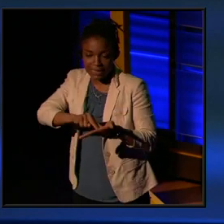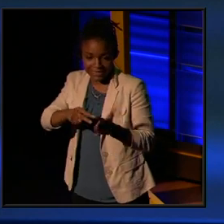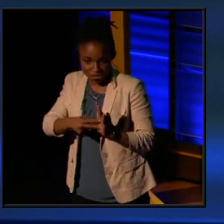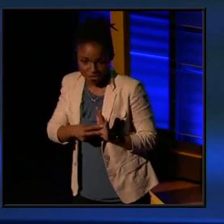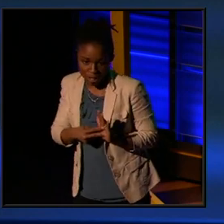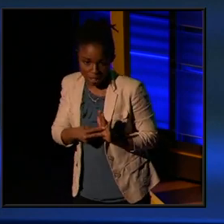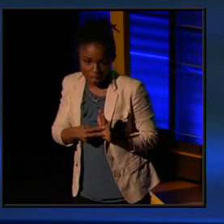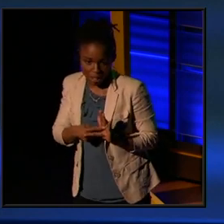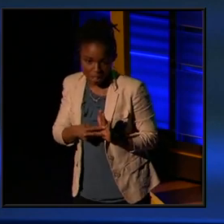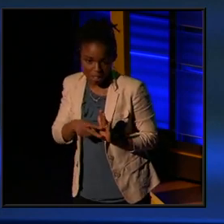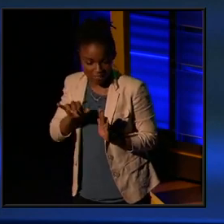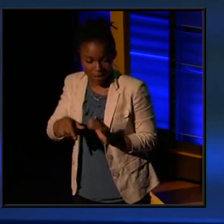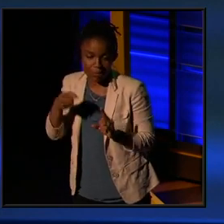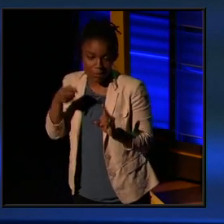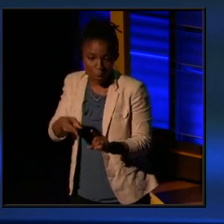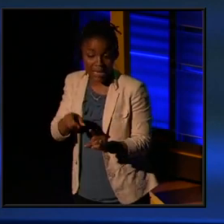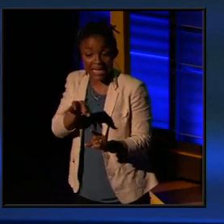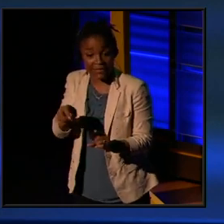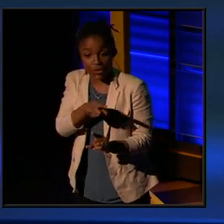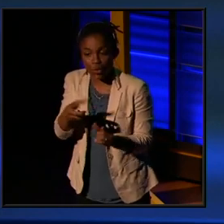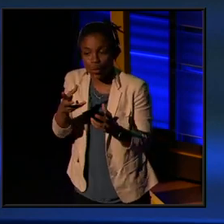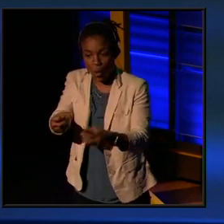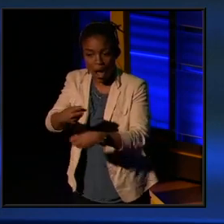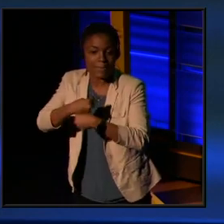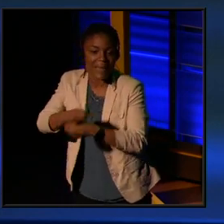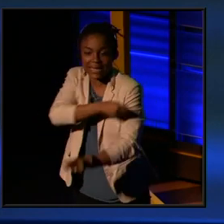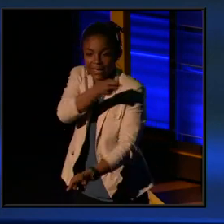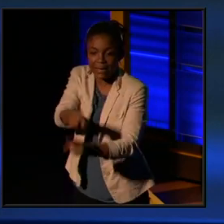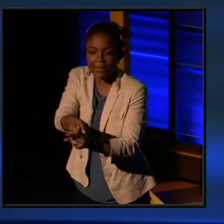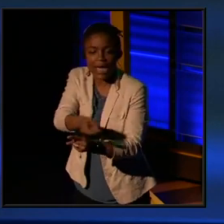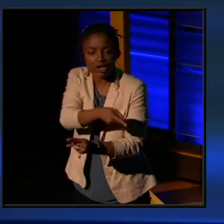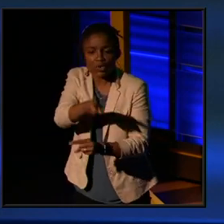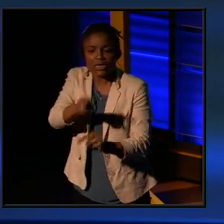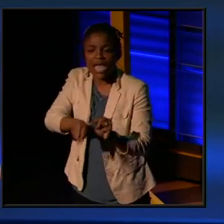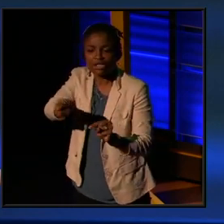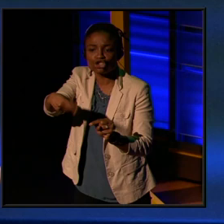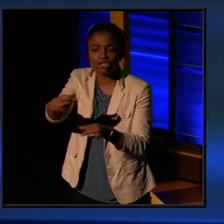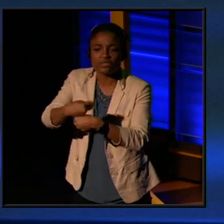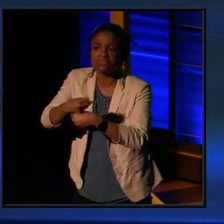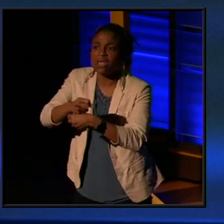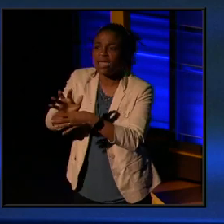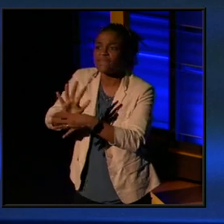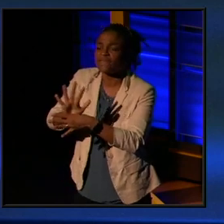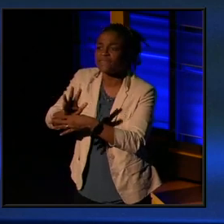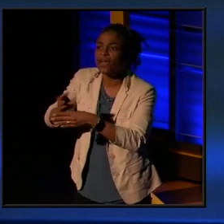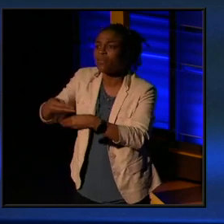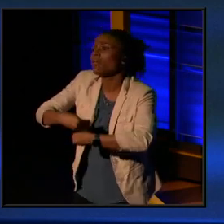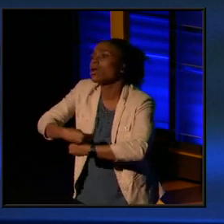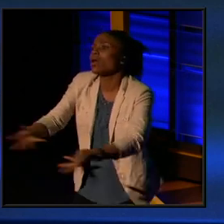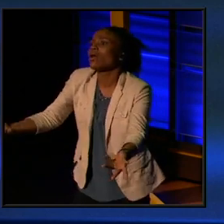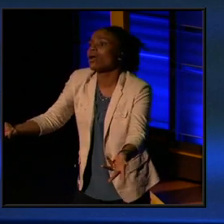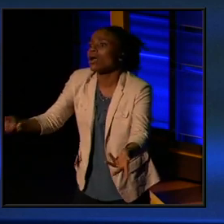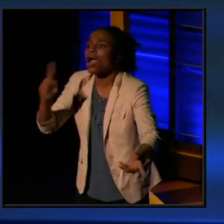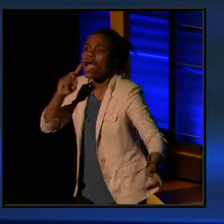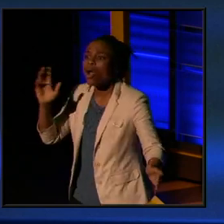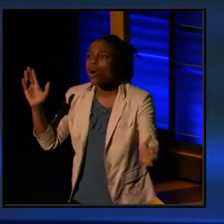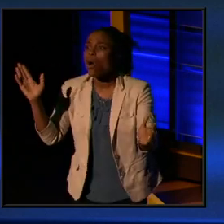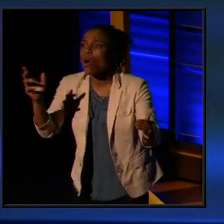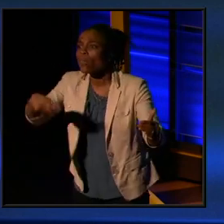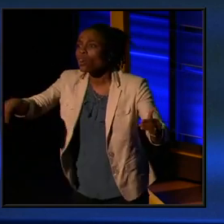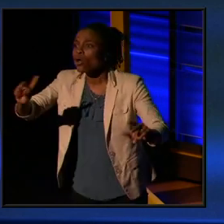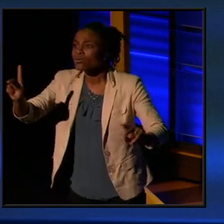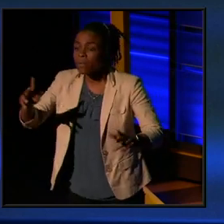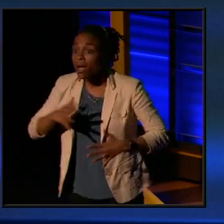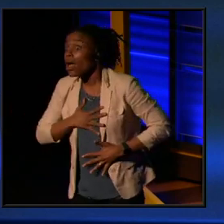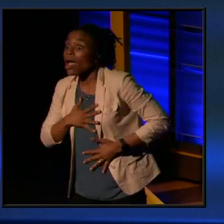about the process of creating impact. You can't just create a provocative film and put it out into the universe and hope that, you know, magical unicorns will